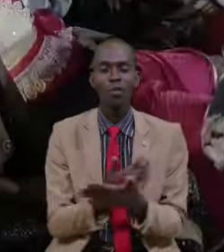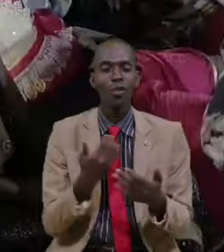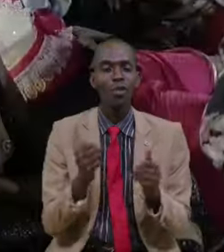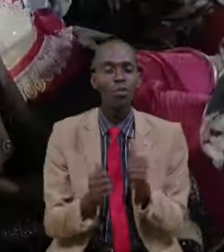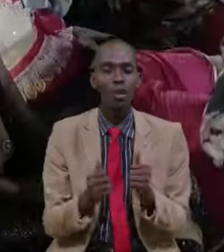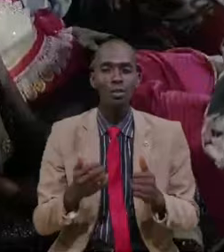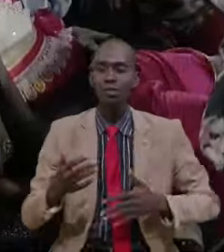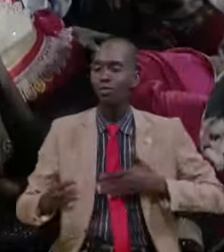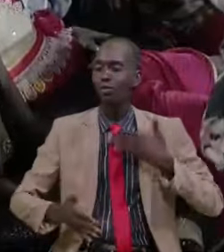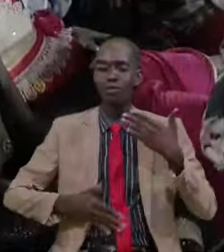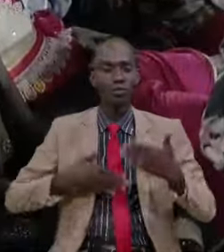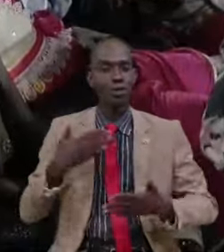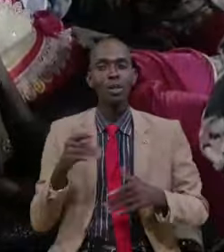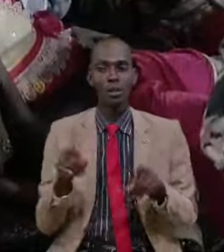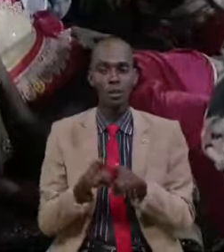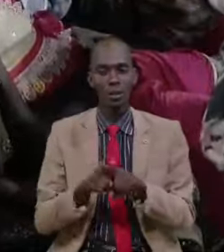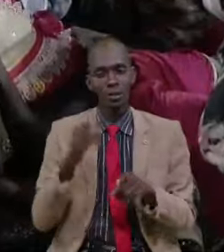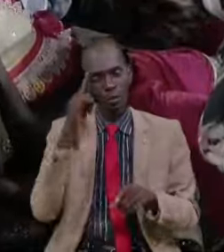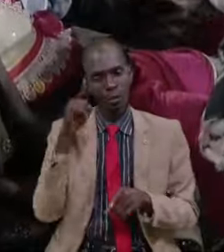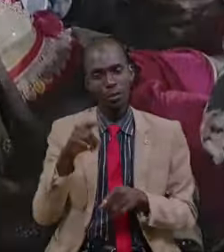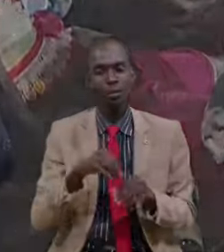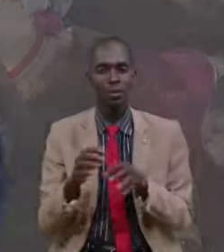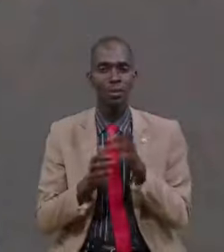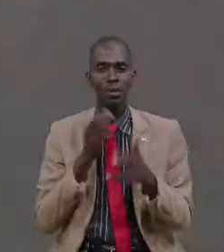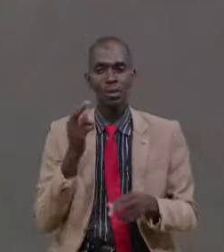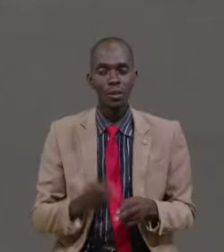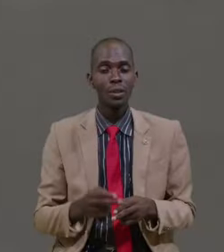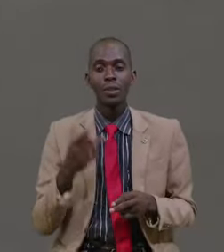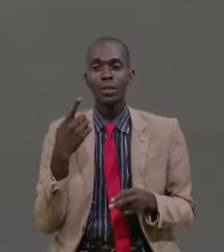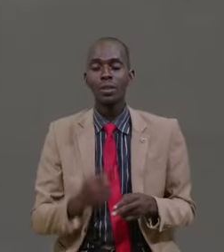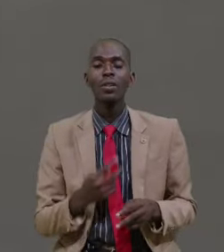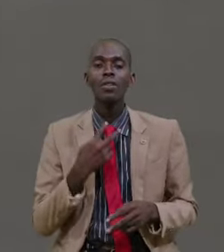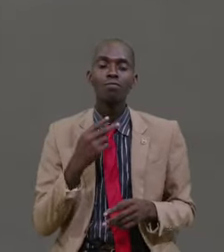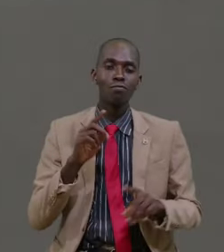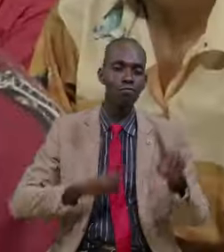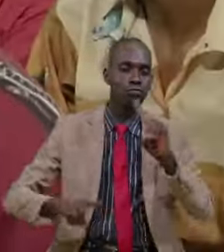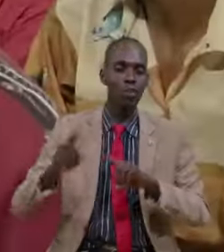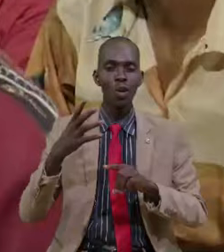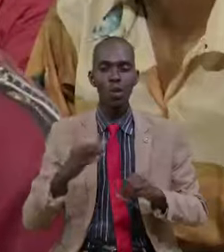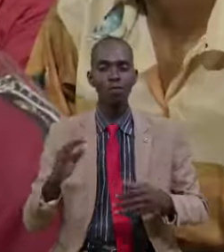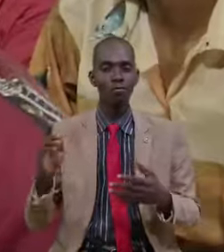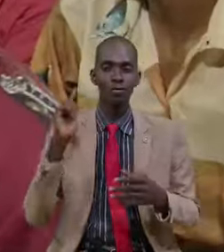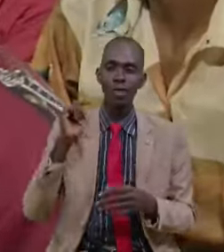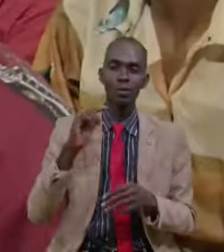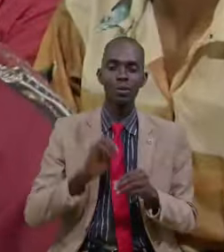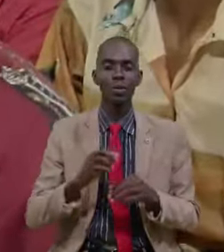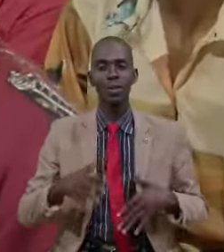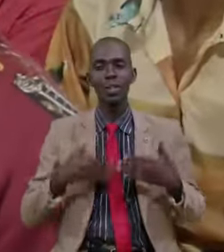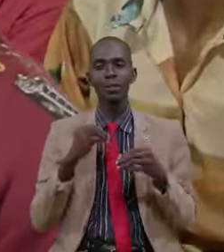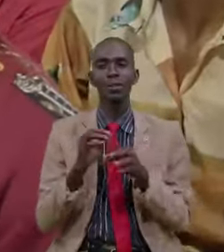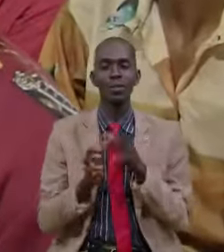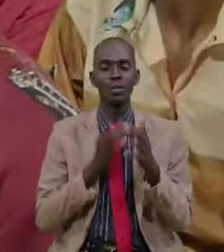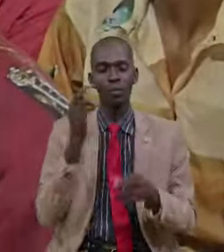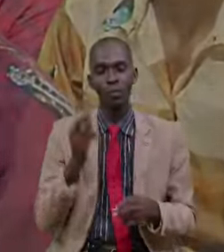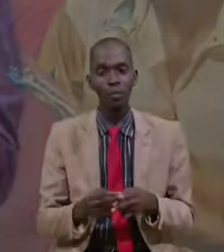life, and the voice of testimony in your life in Jesus' name. Where there was